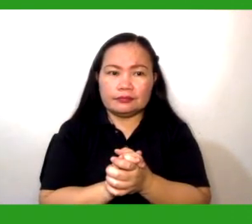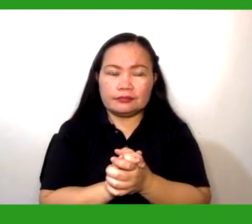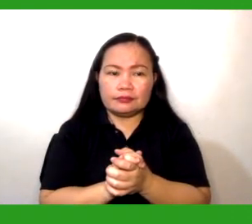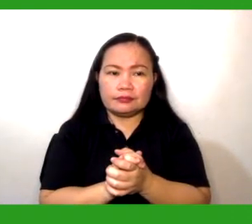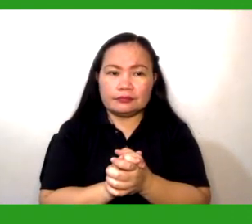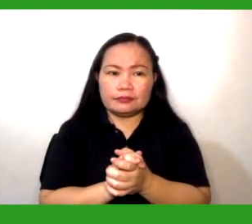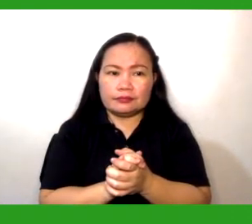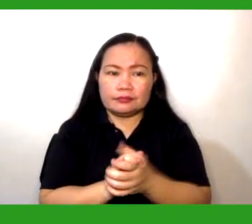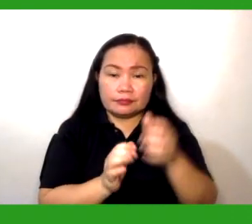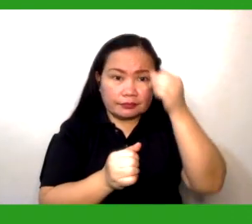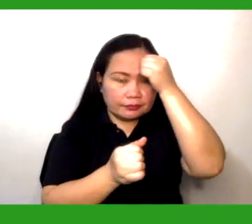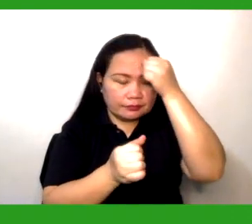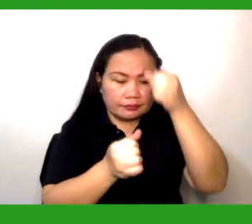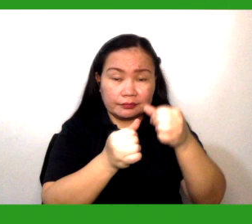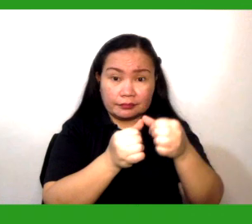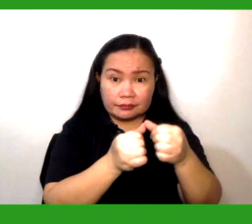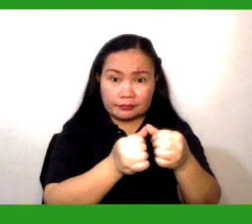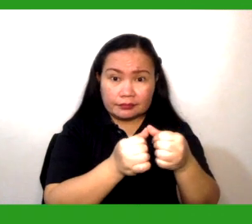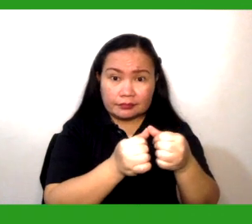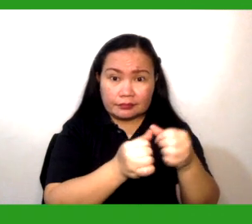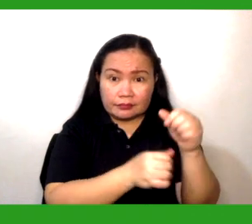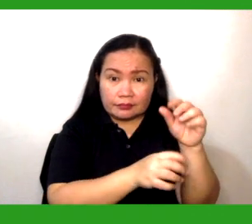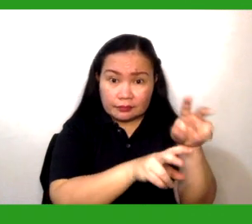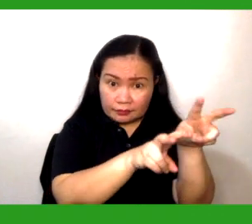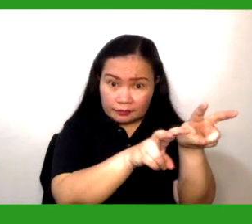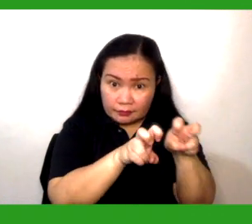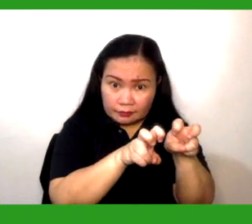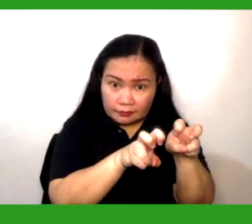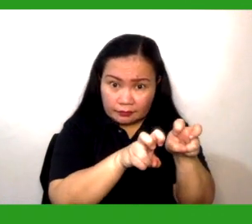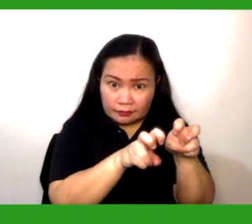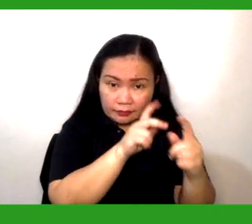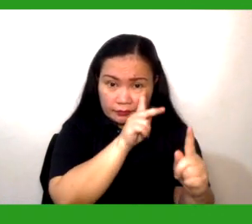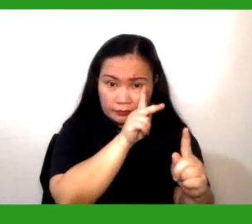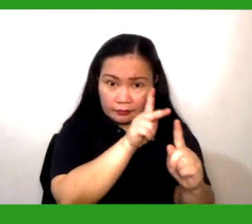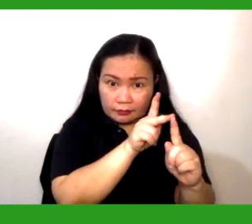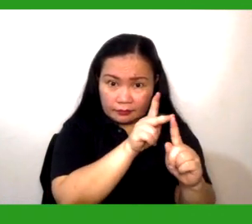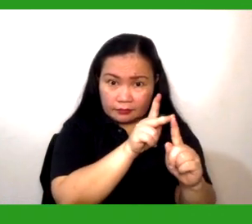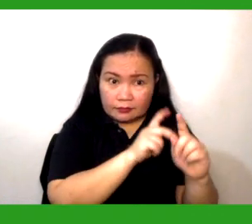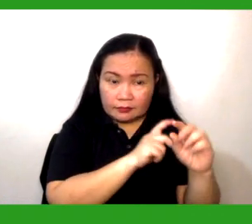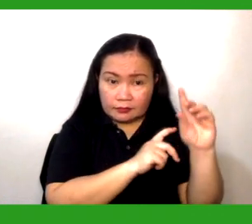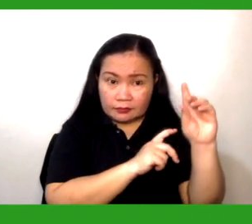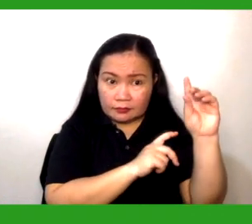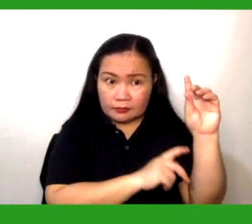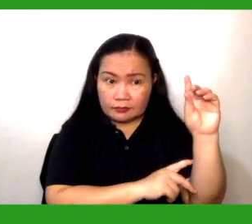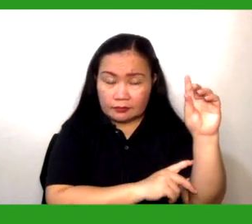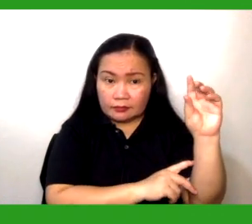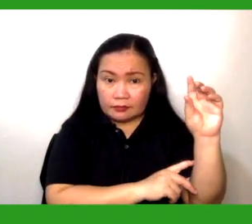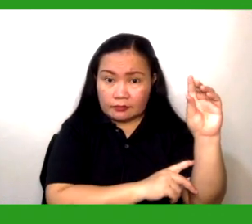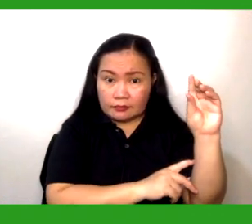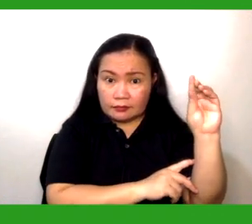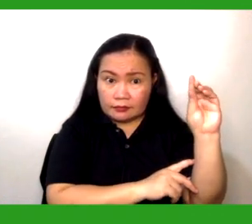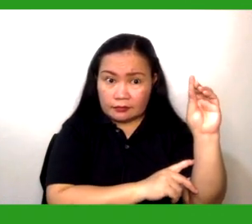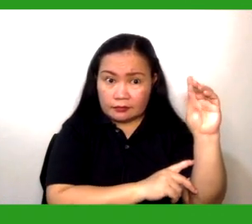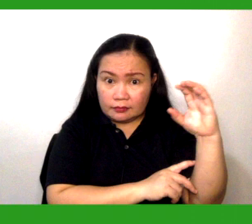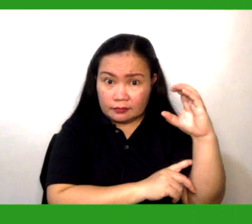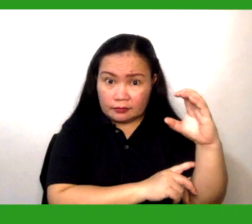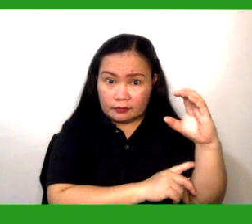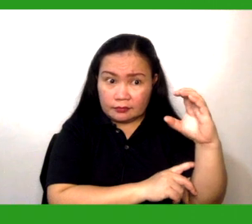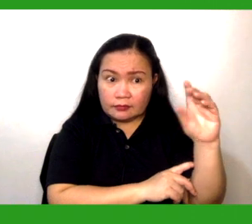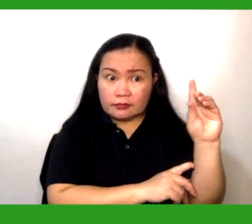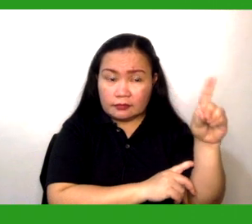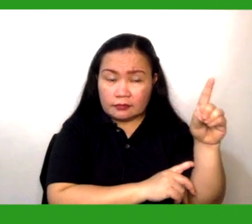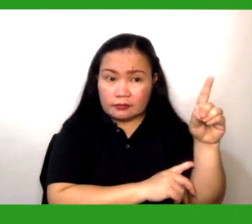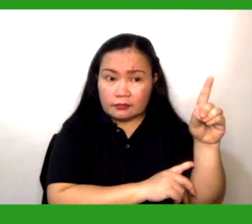freezing point, tandaan po, the freezing point in degree Celsius is 0 degree, and the freezing point in degree Fahrenheit